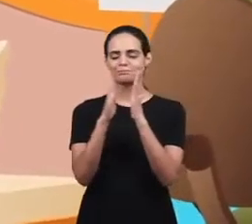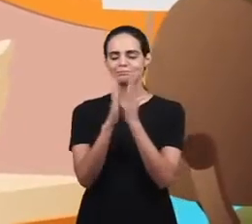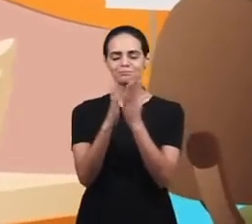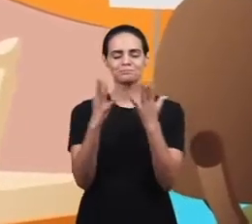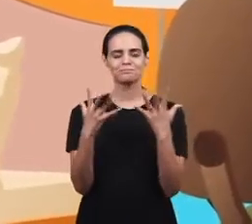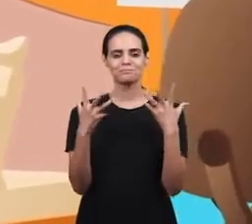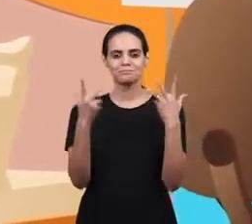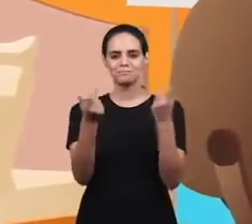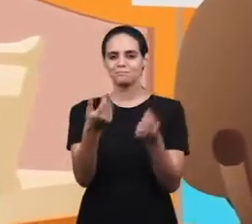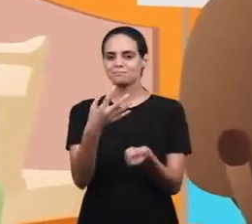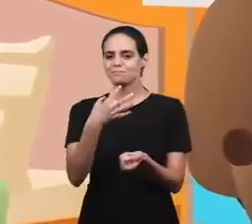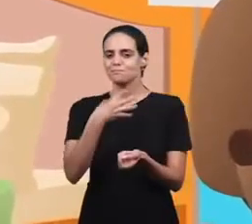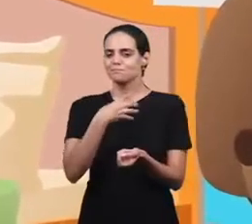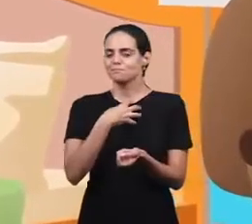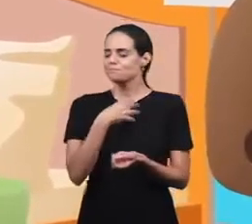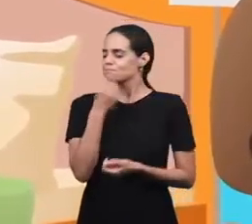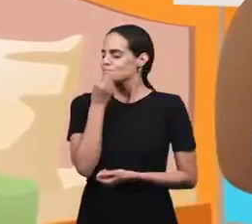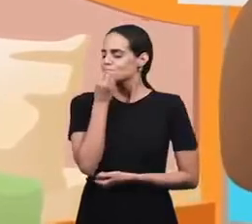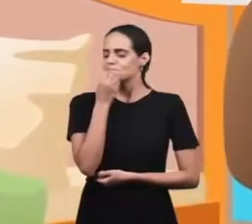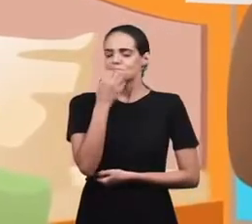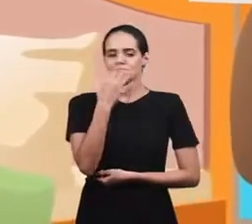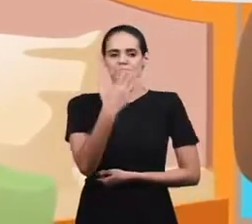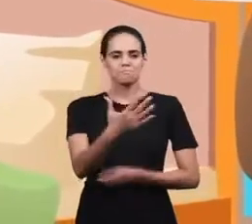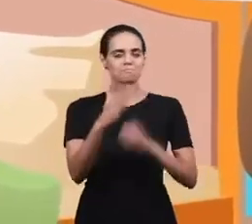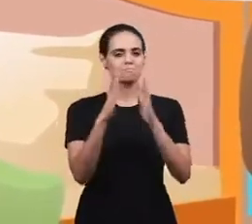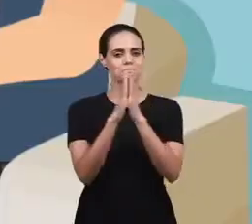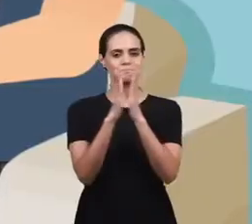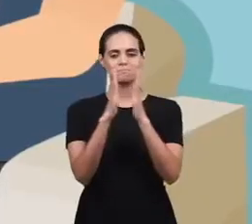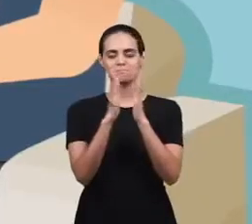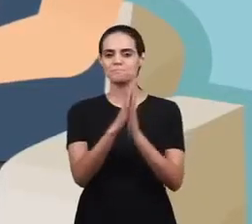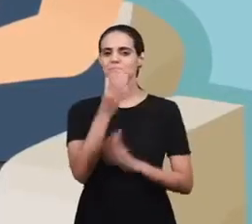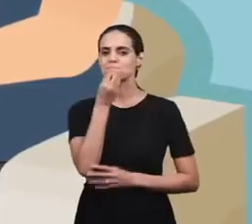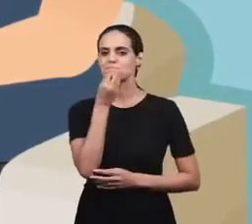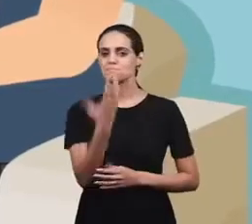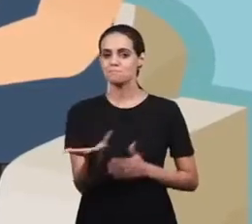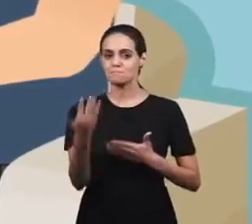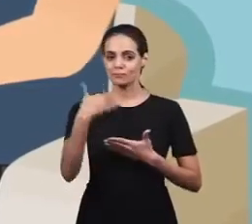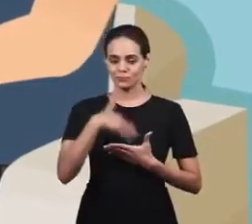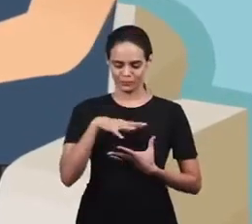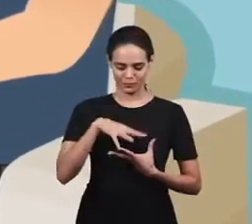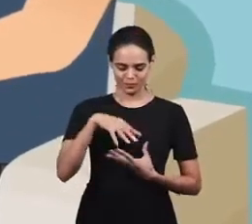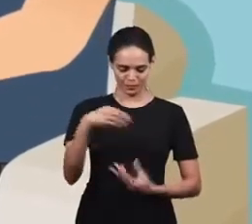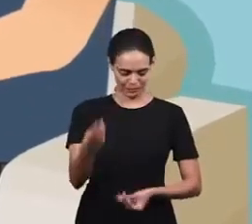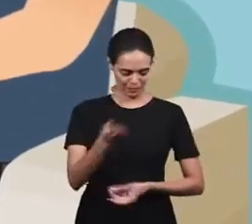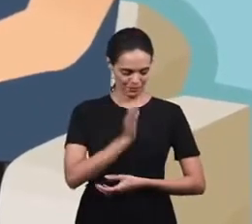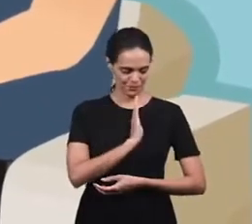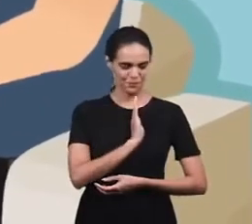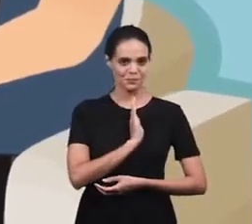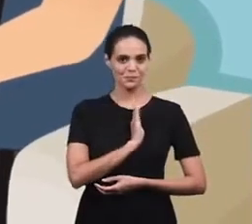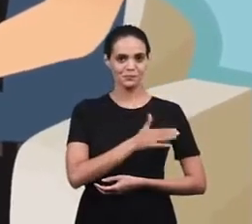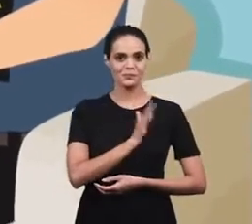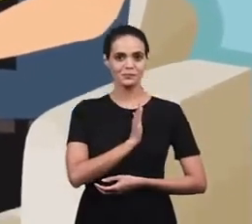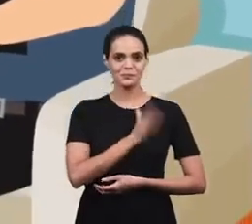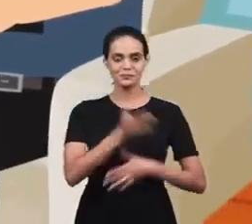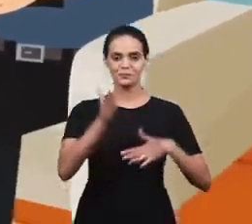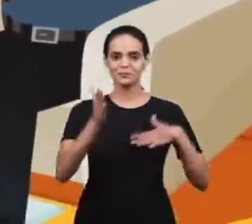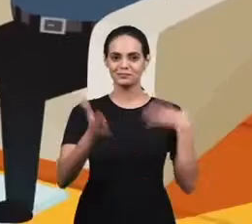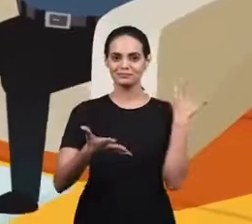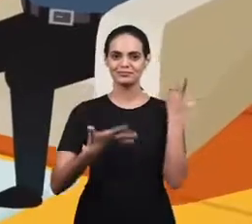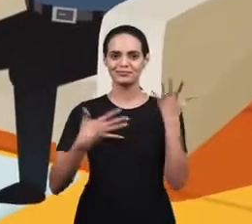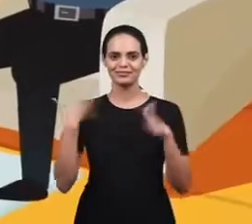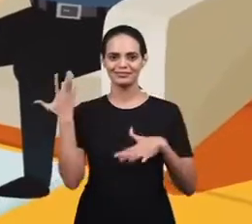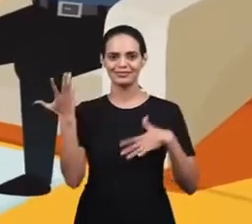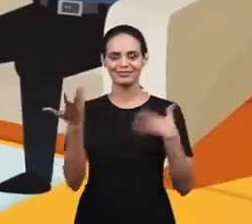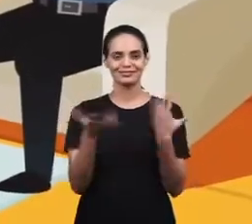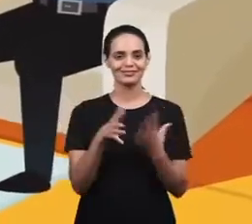To pray is good. To pray is good. It's good for the soul. It's good for the heart. It brings joy